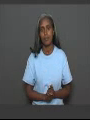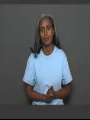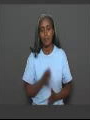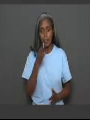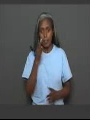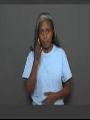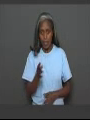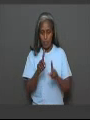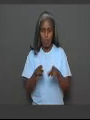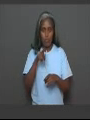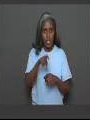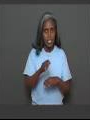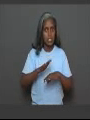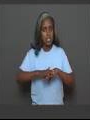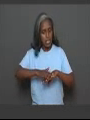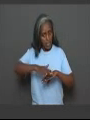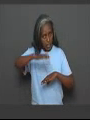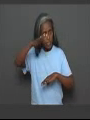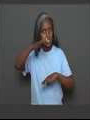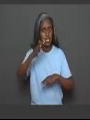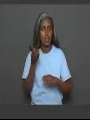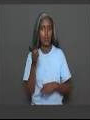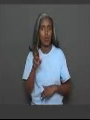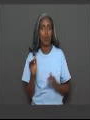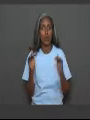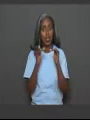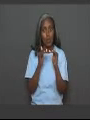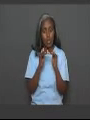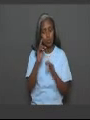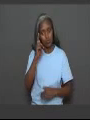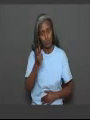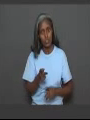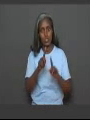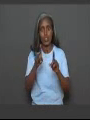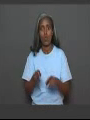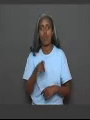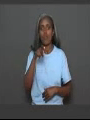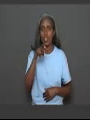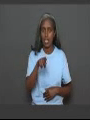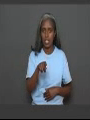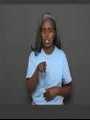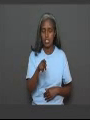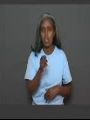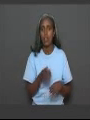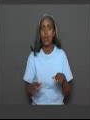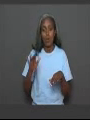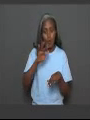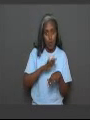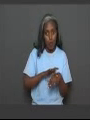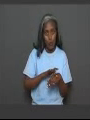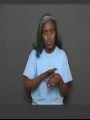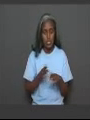F of x is greater than or equal to g of x on